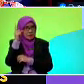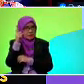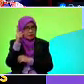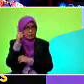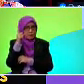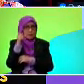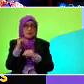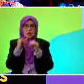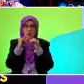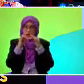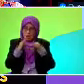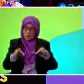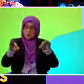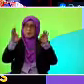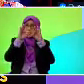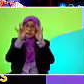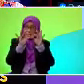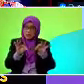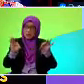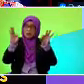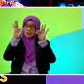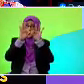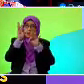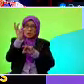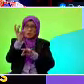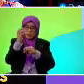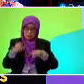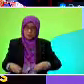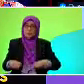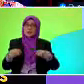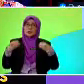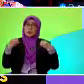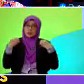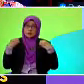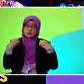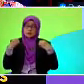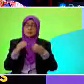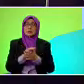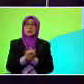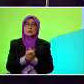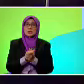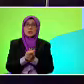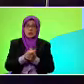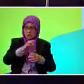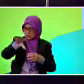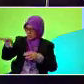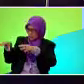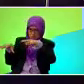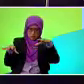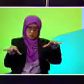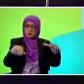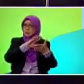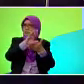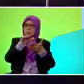harmful effects of it. So because we are living in this world, so we are surrounded by the microorganism, right, teacher? Right. So we have to